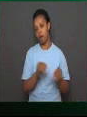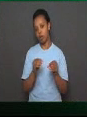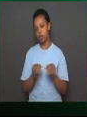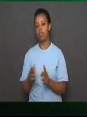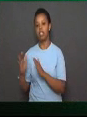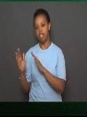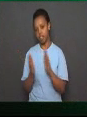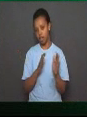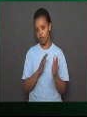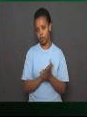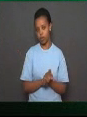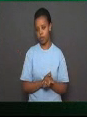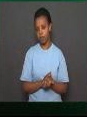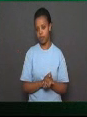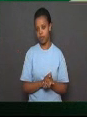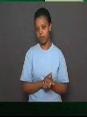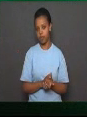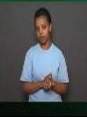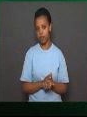Students, let's get ready.